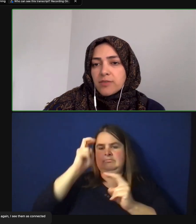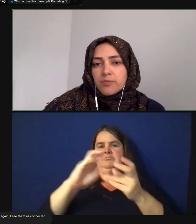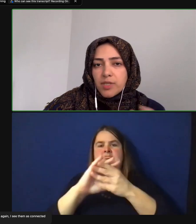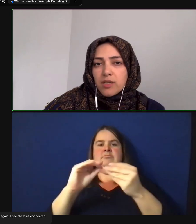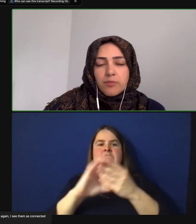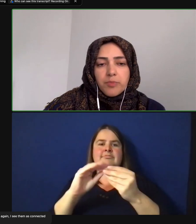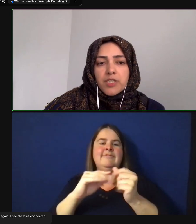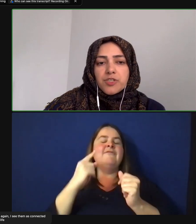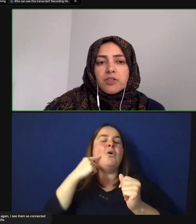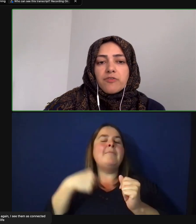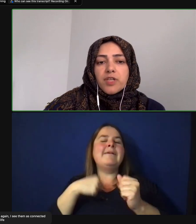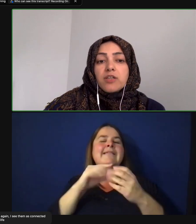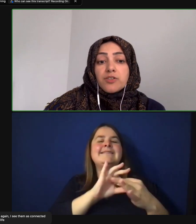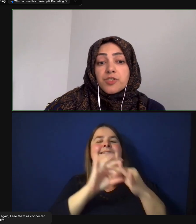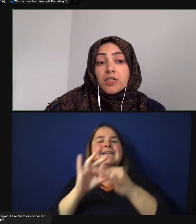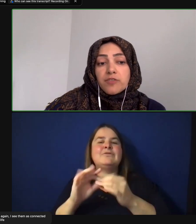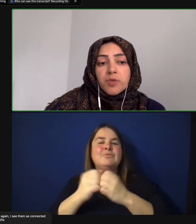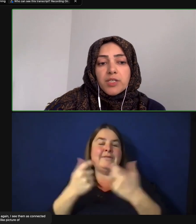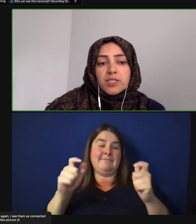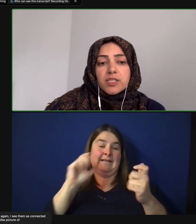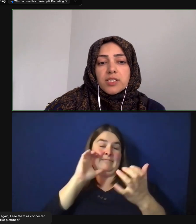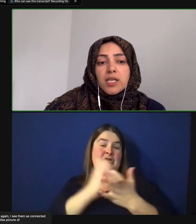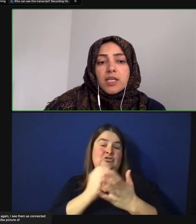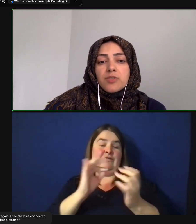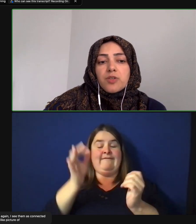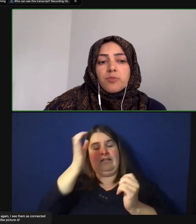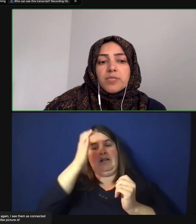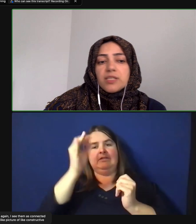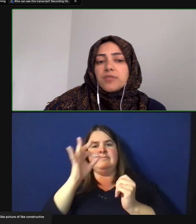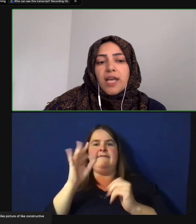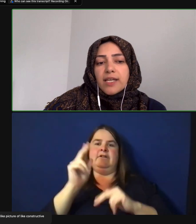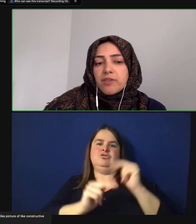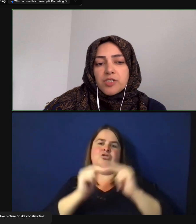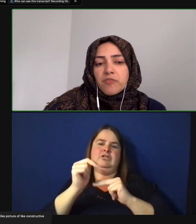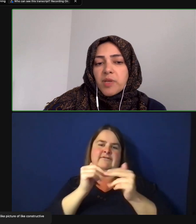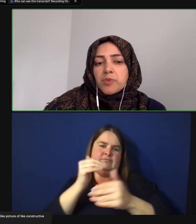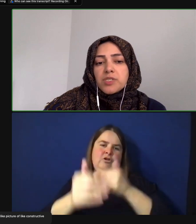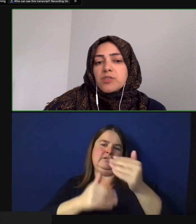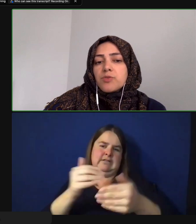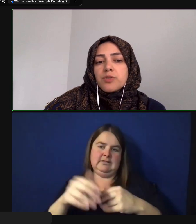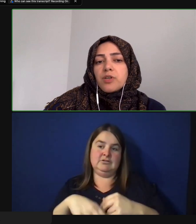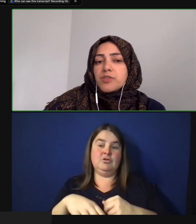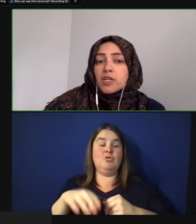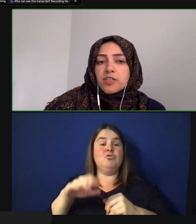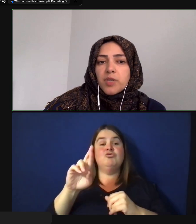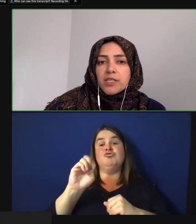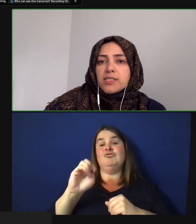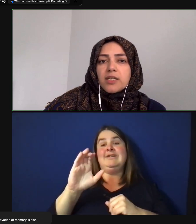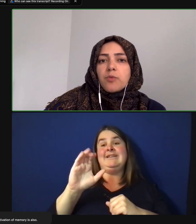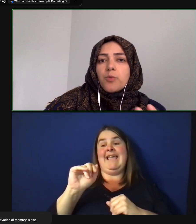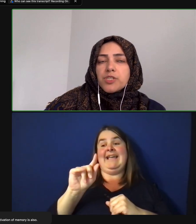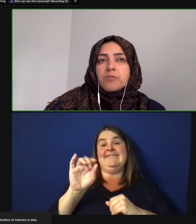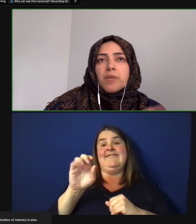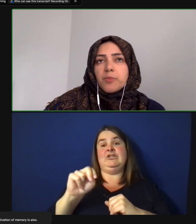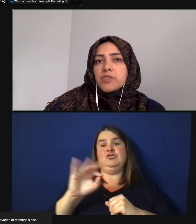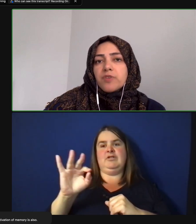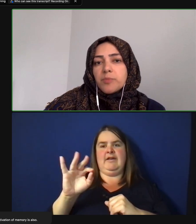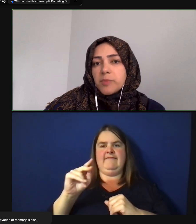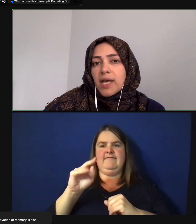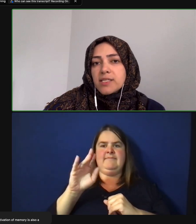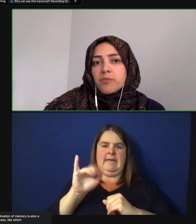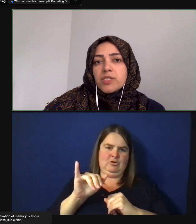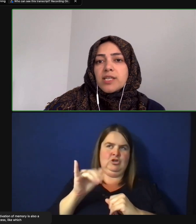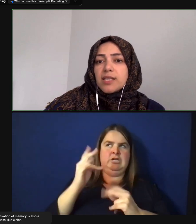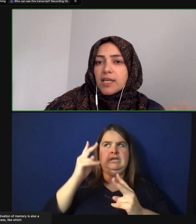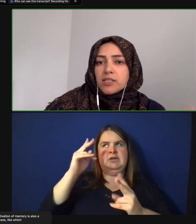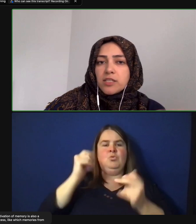bigger picture of constructive processes. So basically reactivation of memories is also a constructive process, which memories from